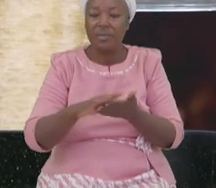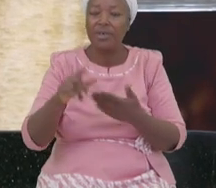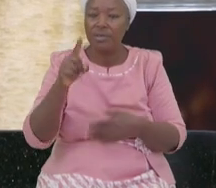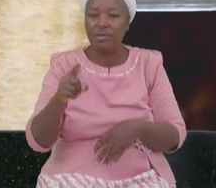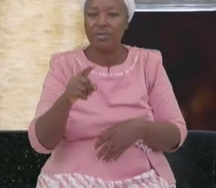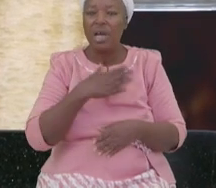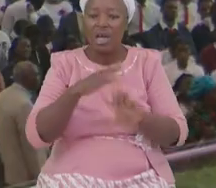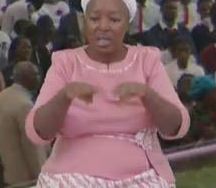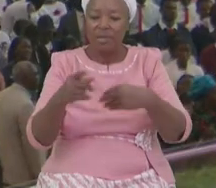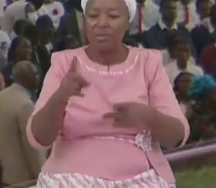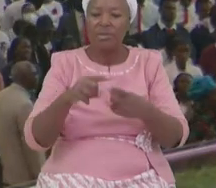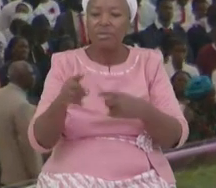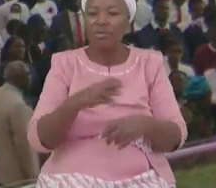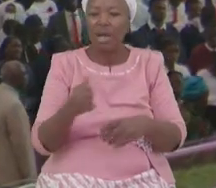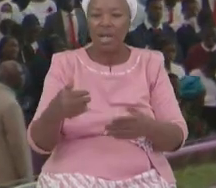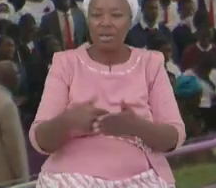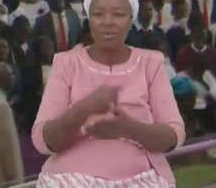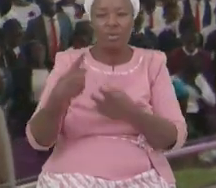you a new heart